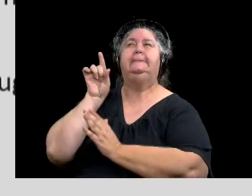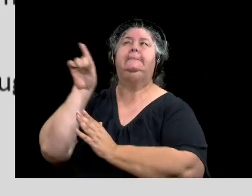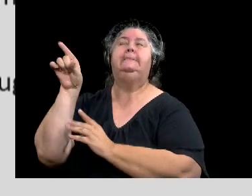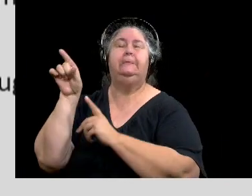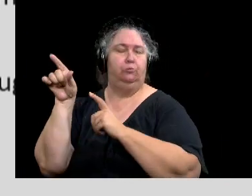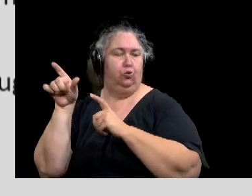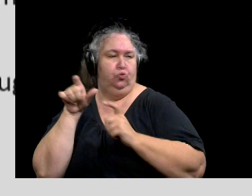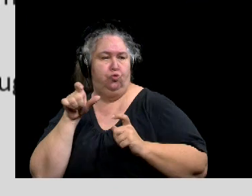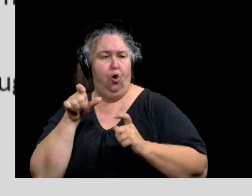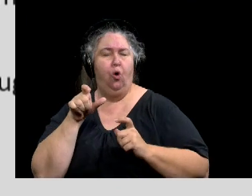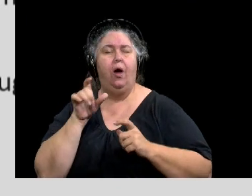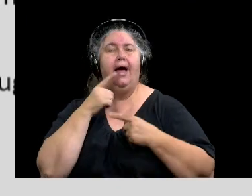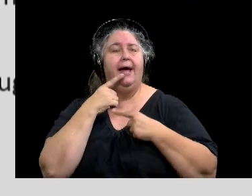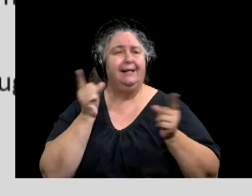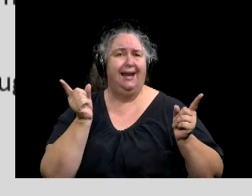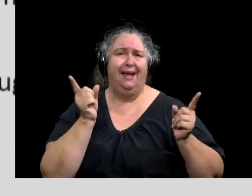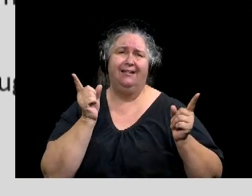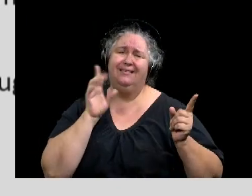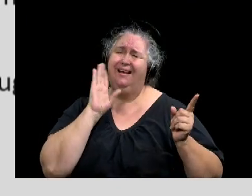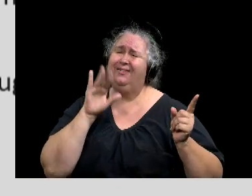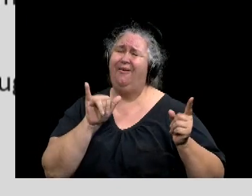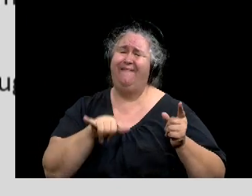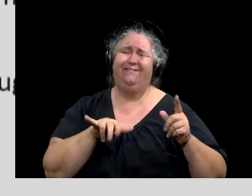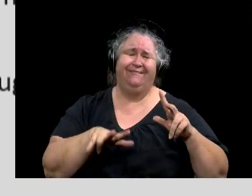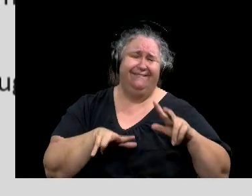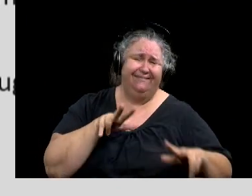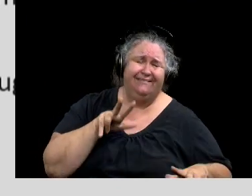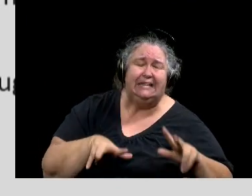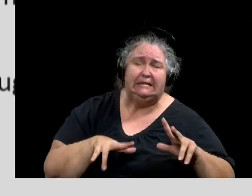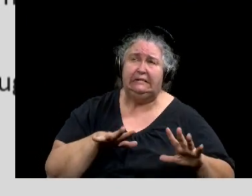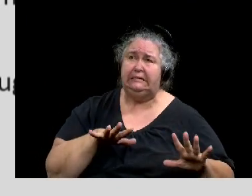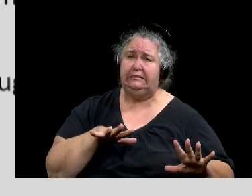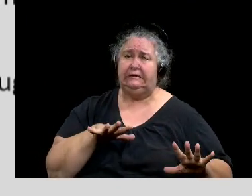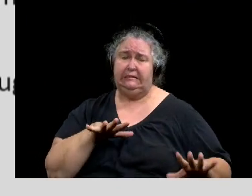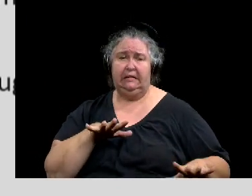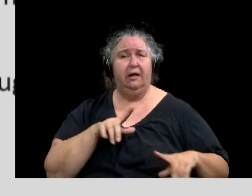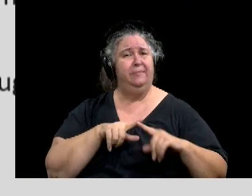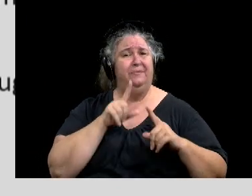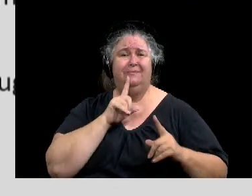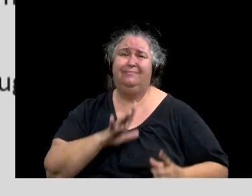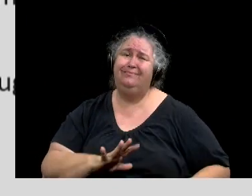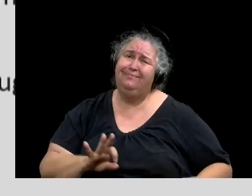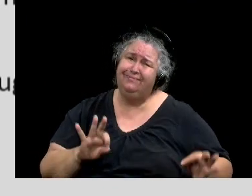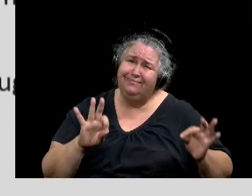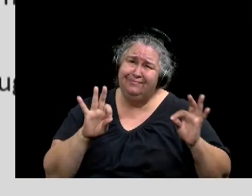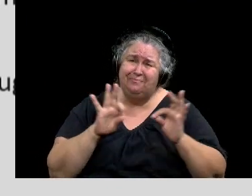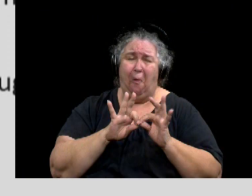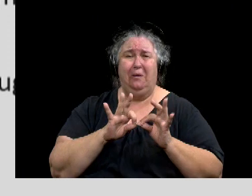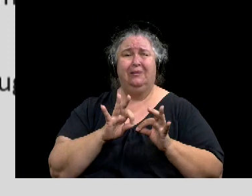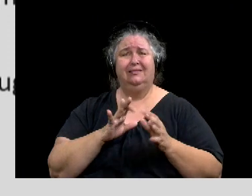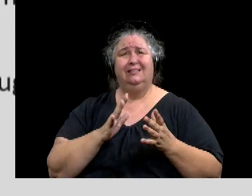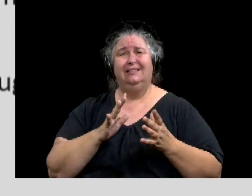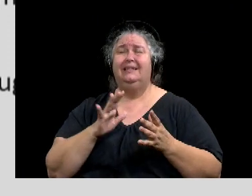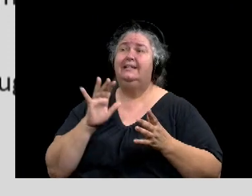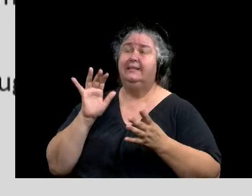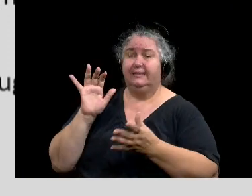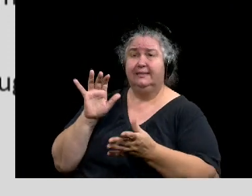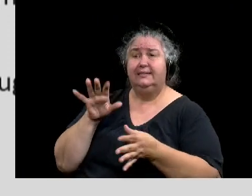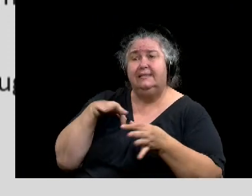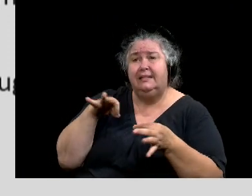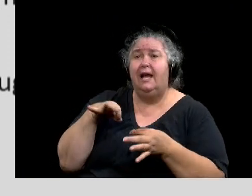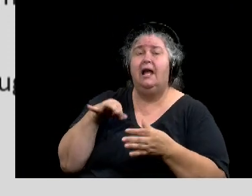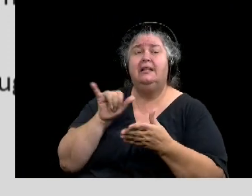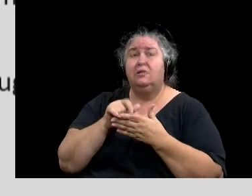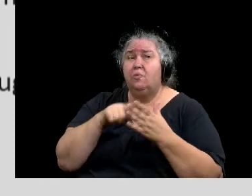behavior expectations are. I know this is awkward, but it's so valuable to say, hey, here's what we're kind of expecting